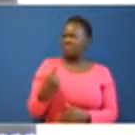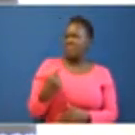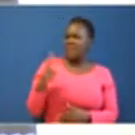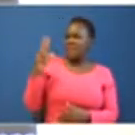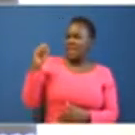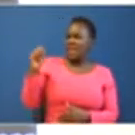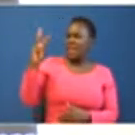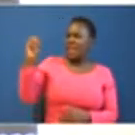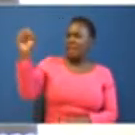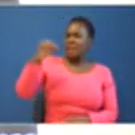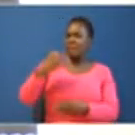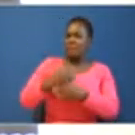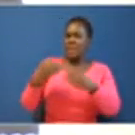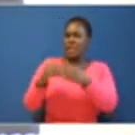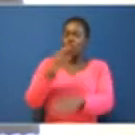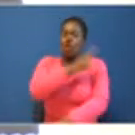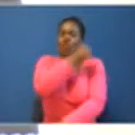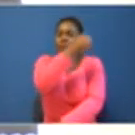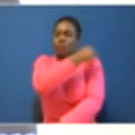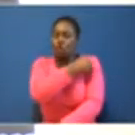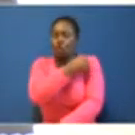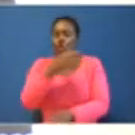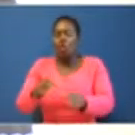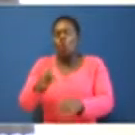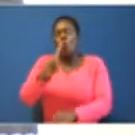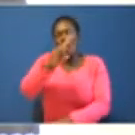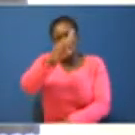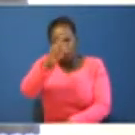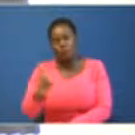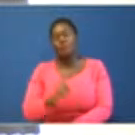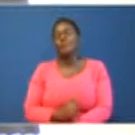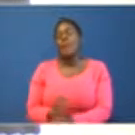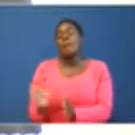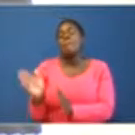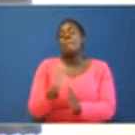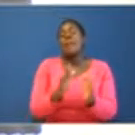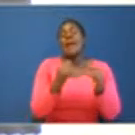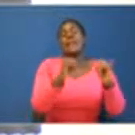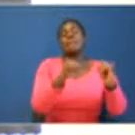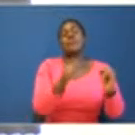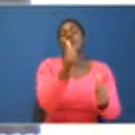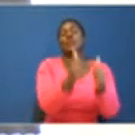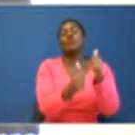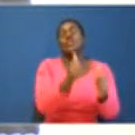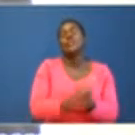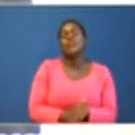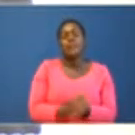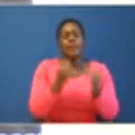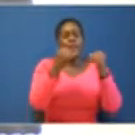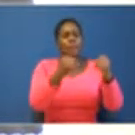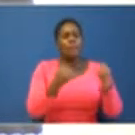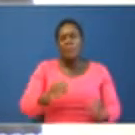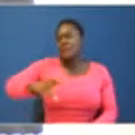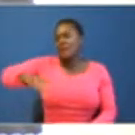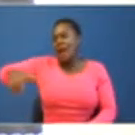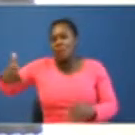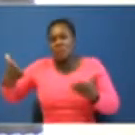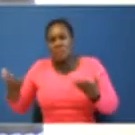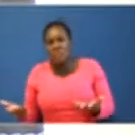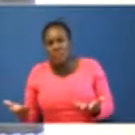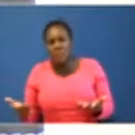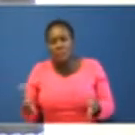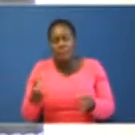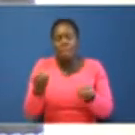nms built a hospital built a road the question is what plan were they implementing were they implementing the county integrated